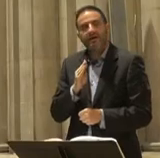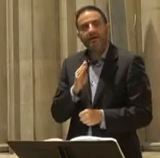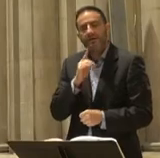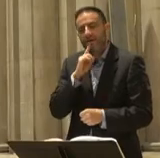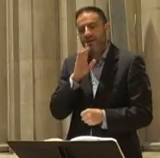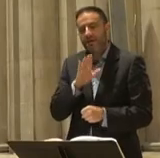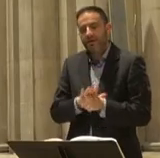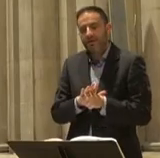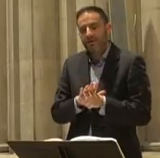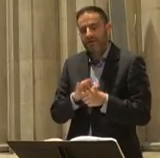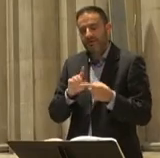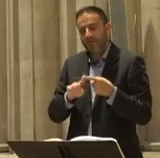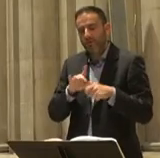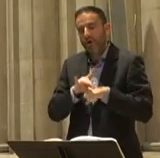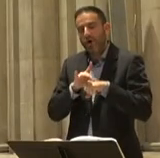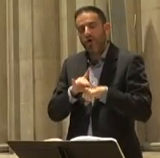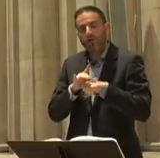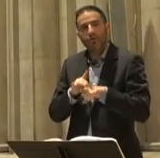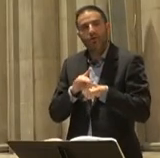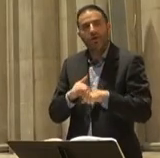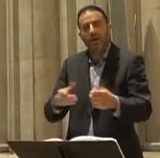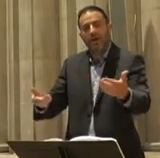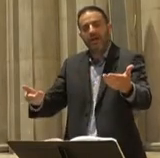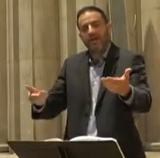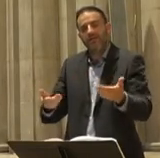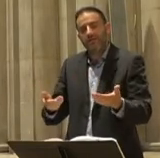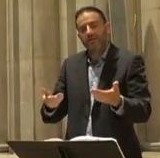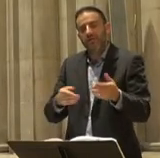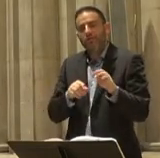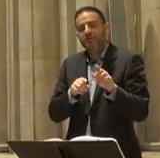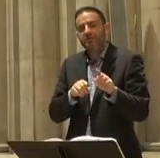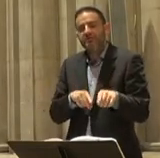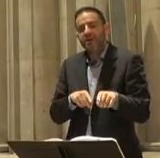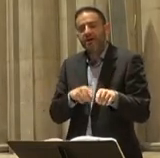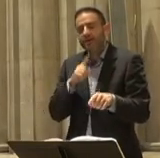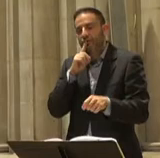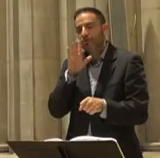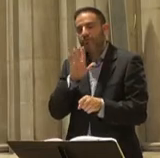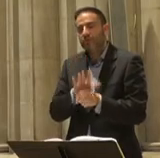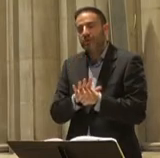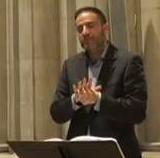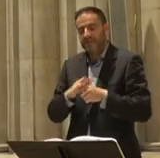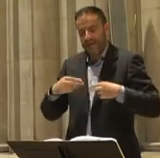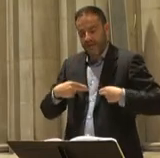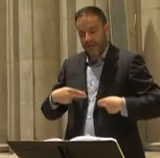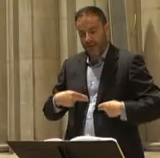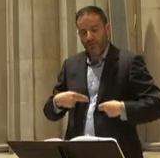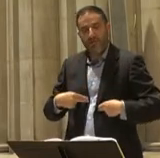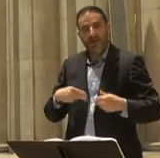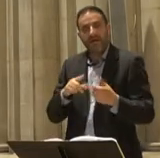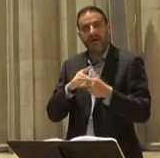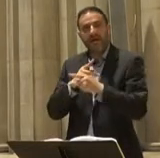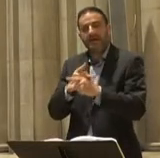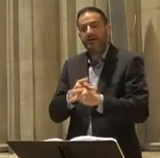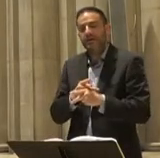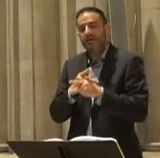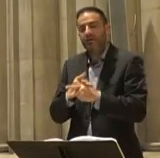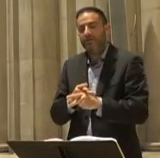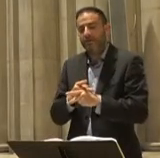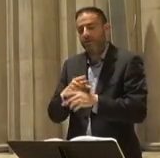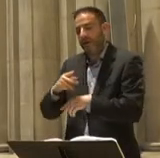he's made to his earth, and the invitation to respond to that promise as a human race and care for the planet, and